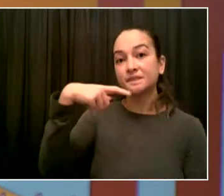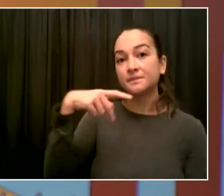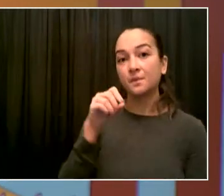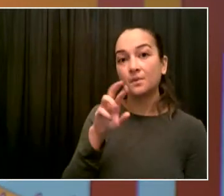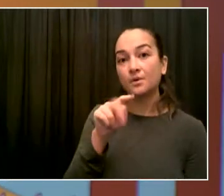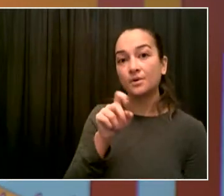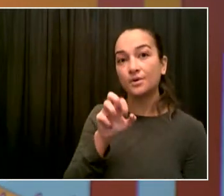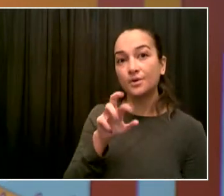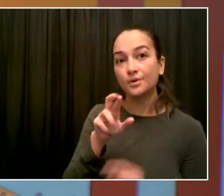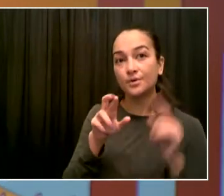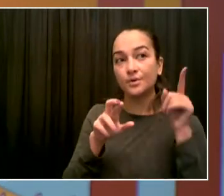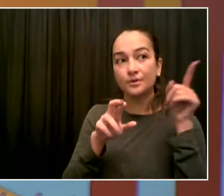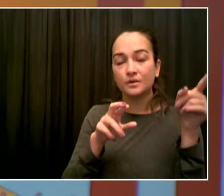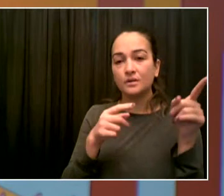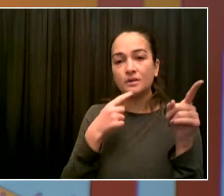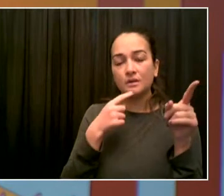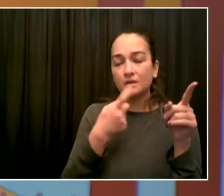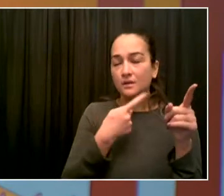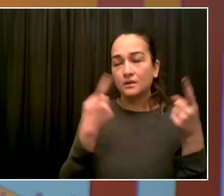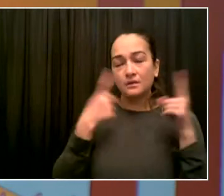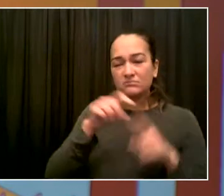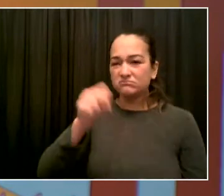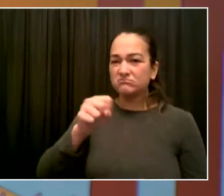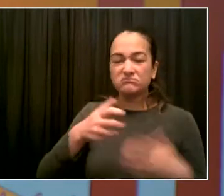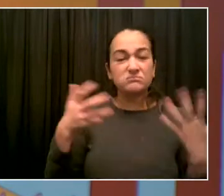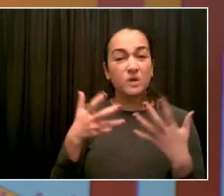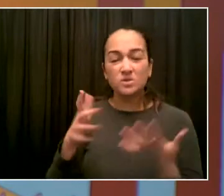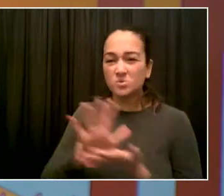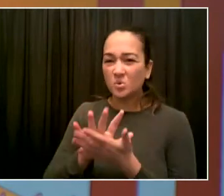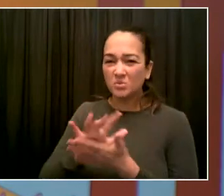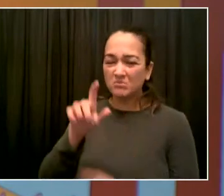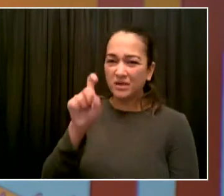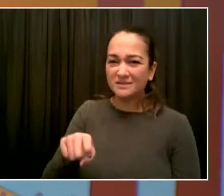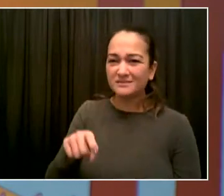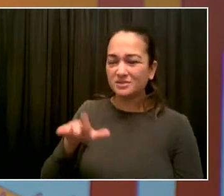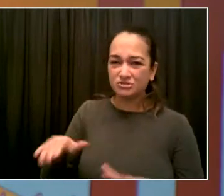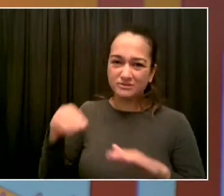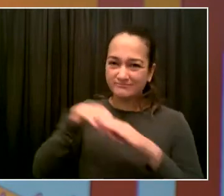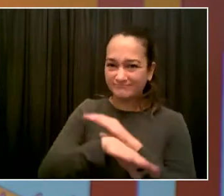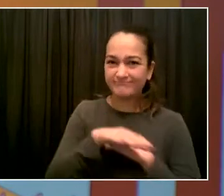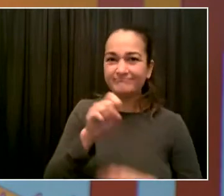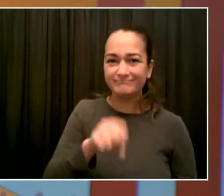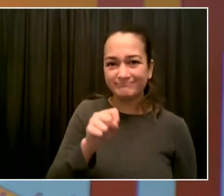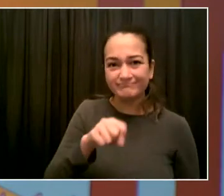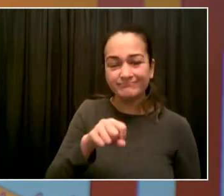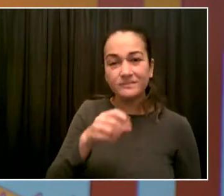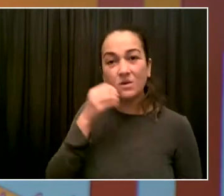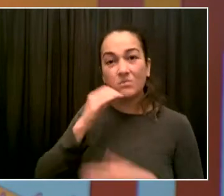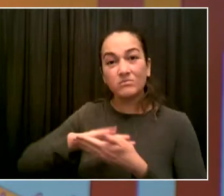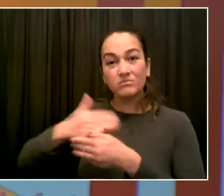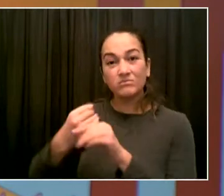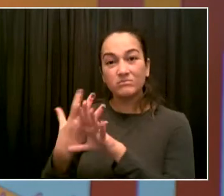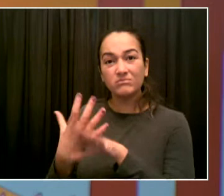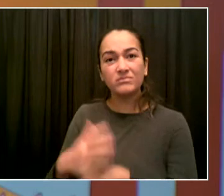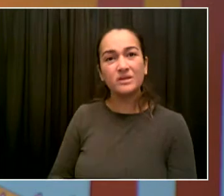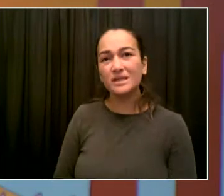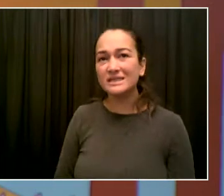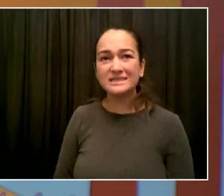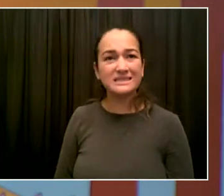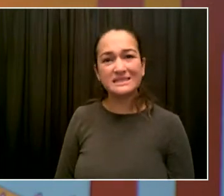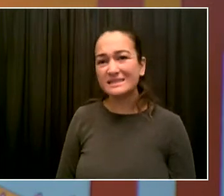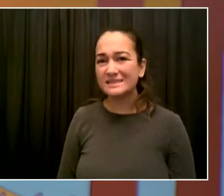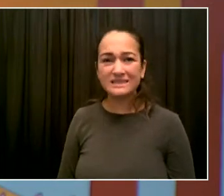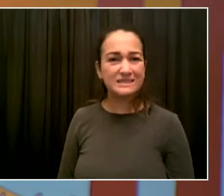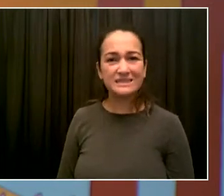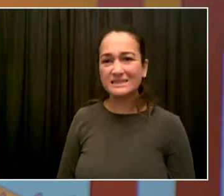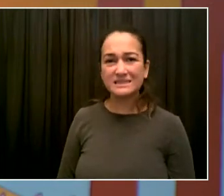is closed for those 10 days, we can reach those kids differently because the entire school staff is